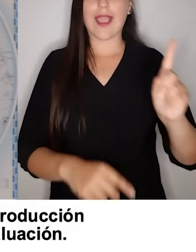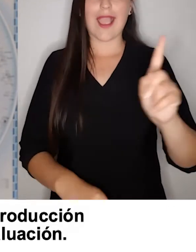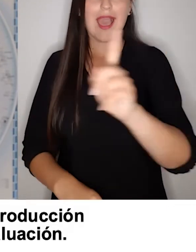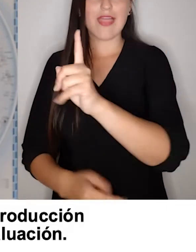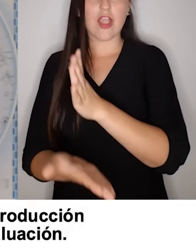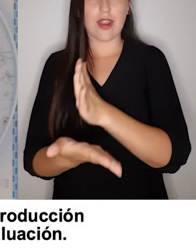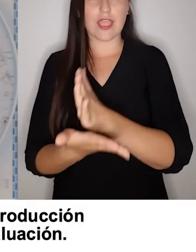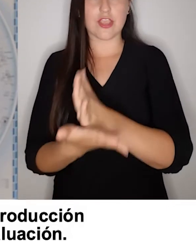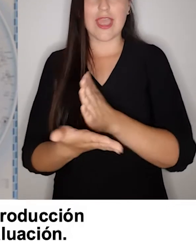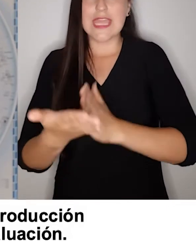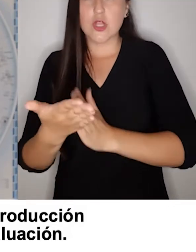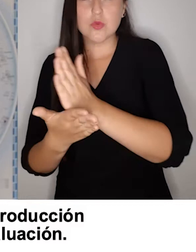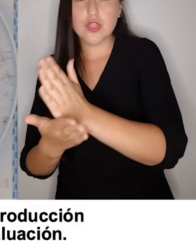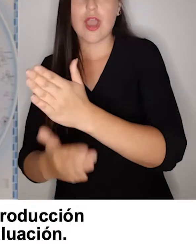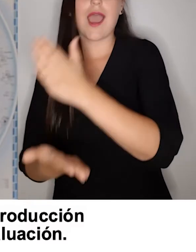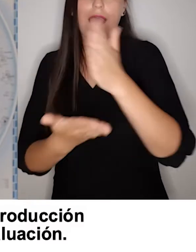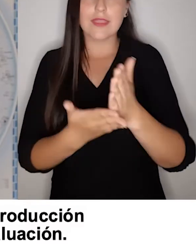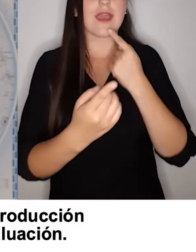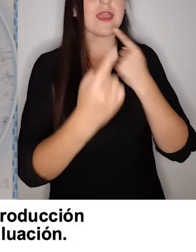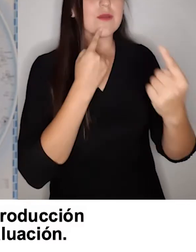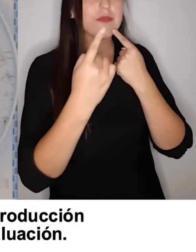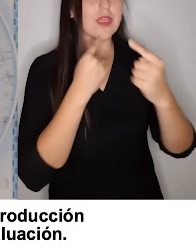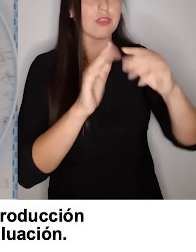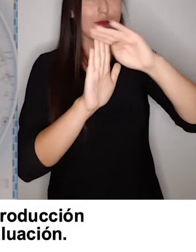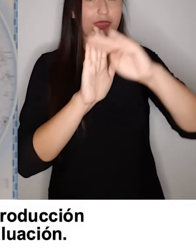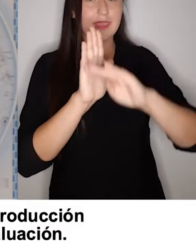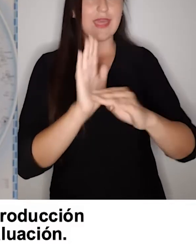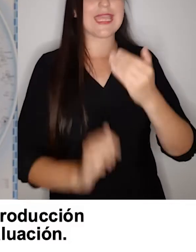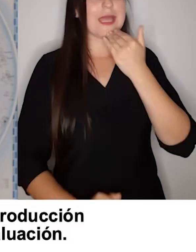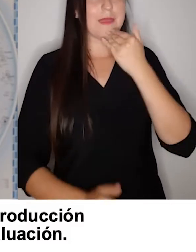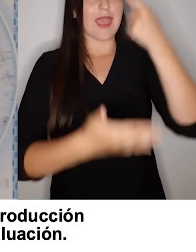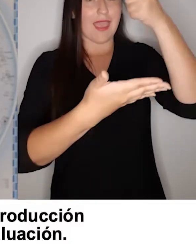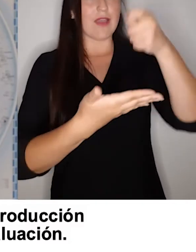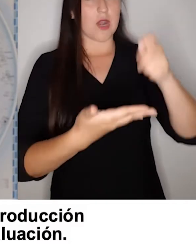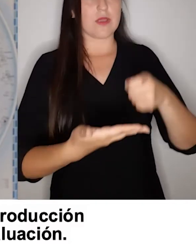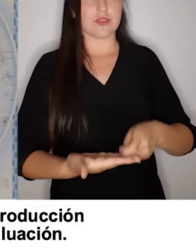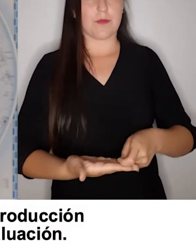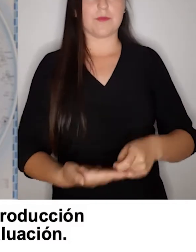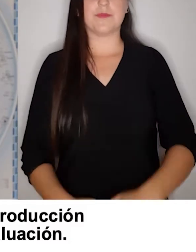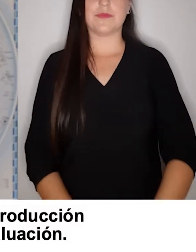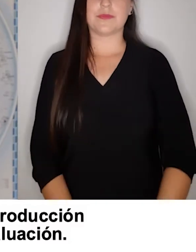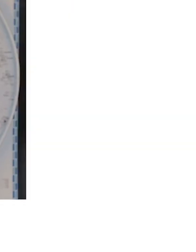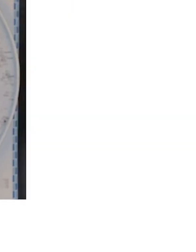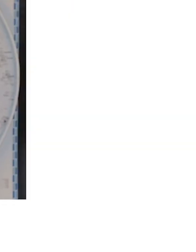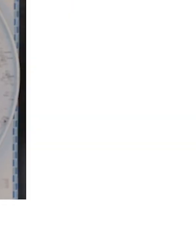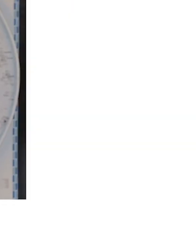schools, from the introduction and survey to the measures and evaluation.